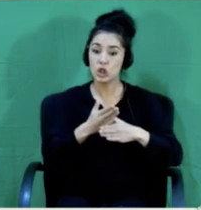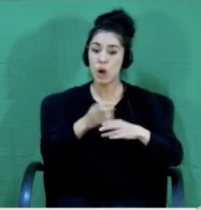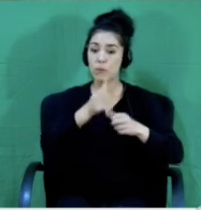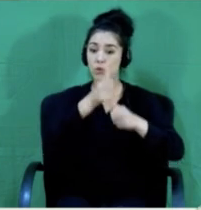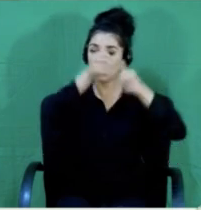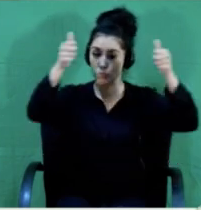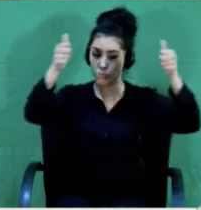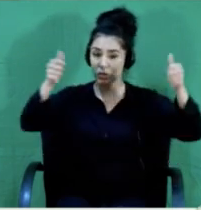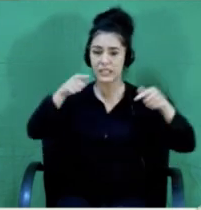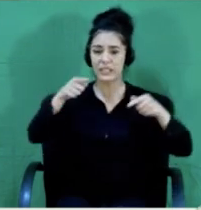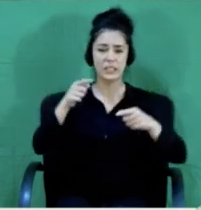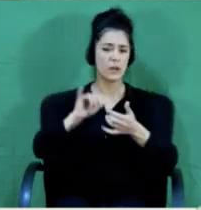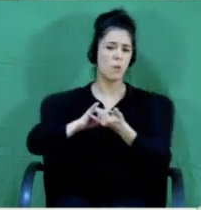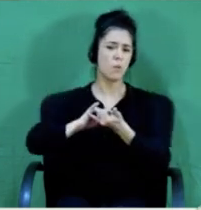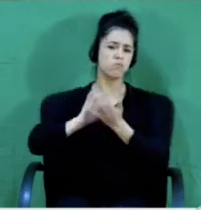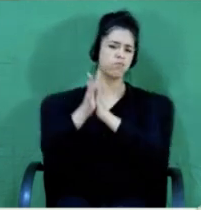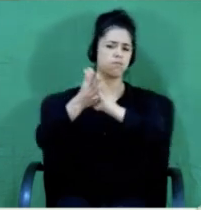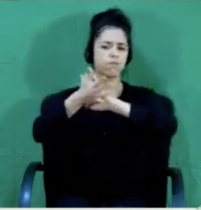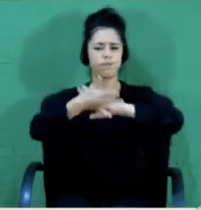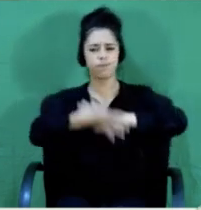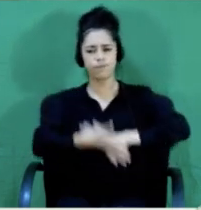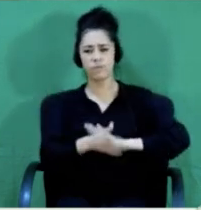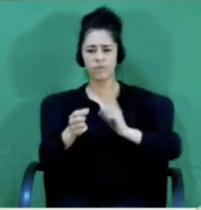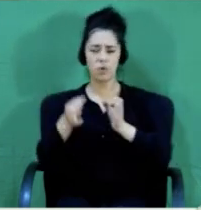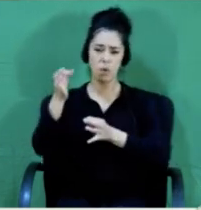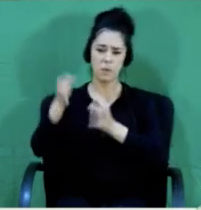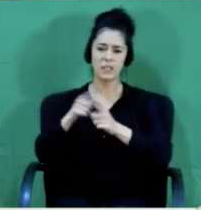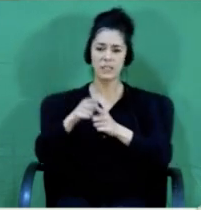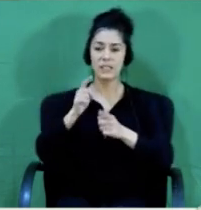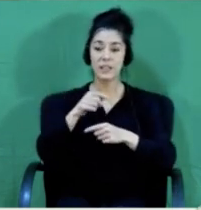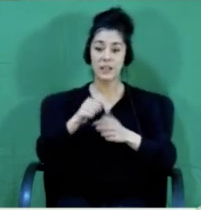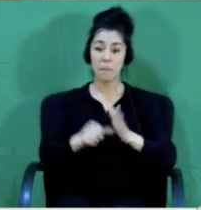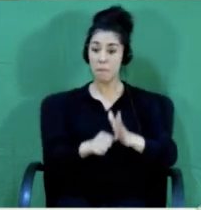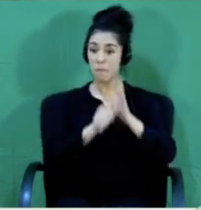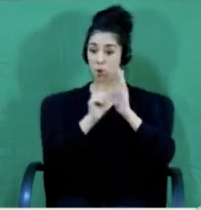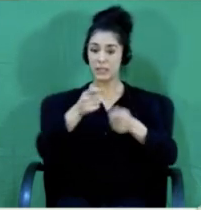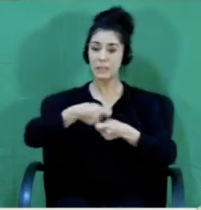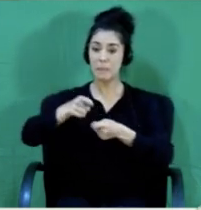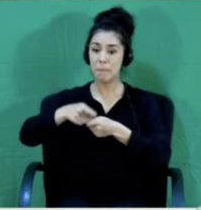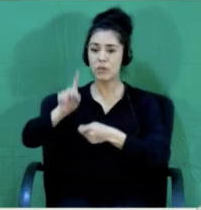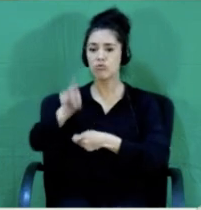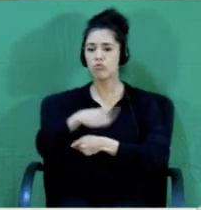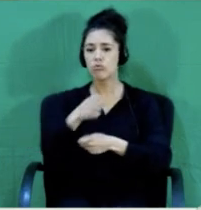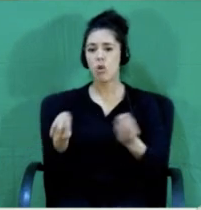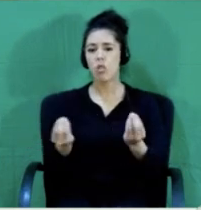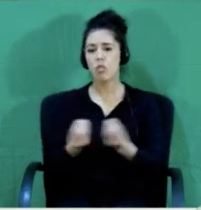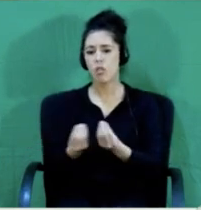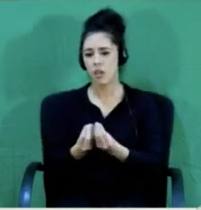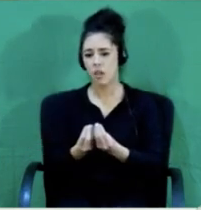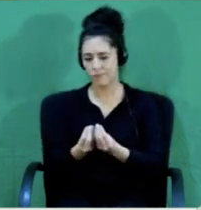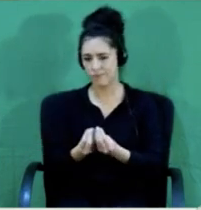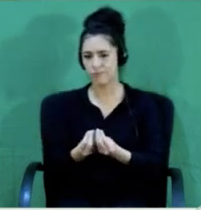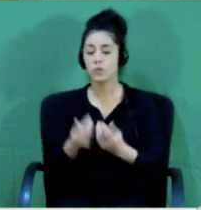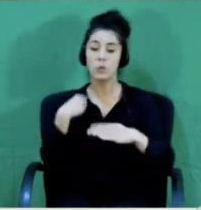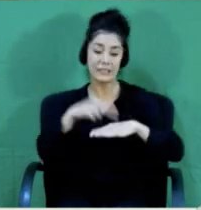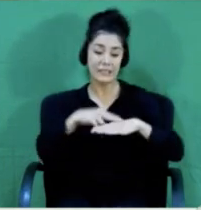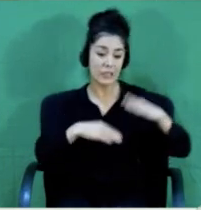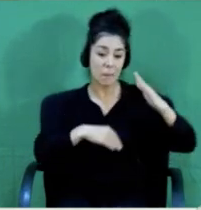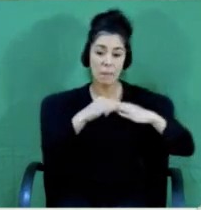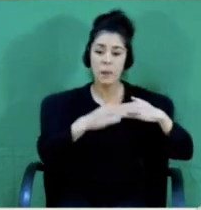bureaucratic nightmare that prioritizes spending on the wrong priorities. What we need is to build